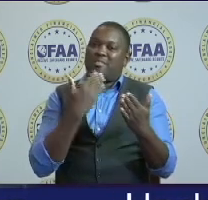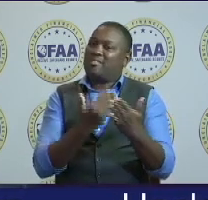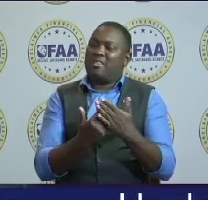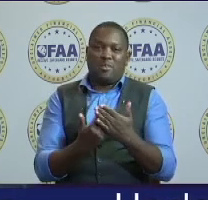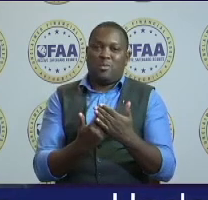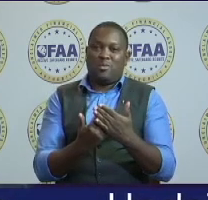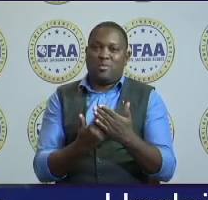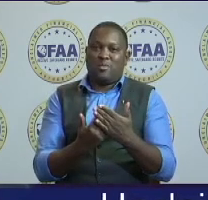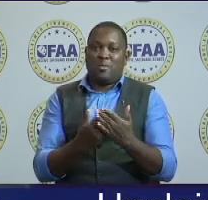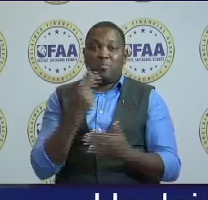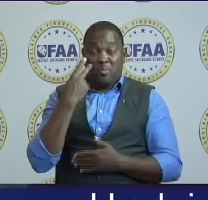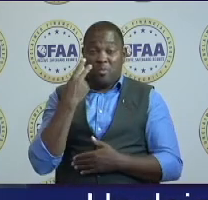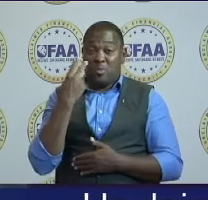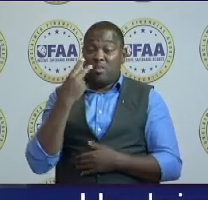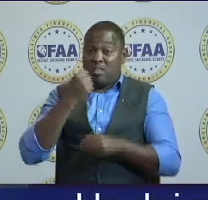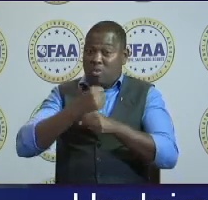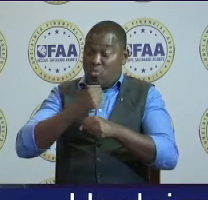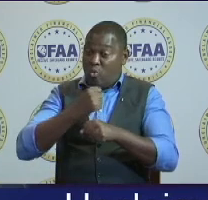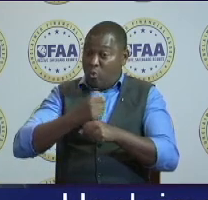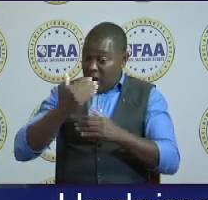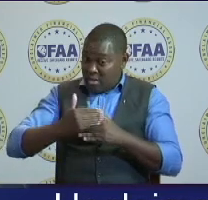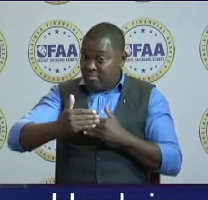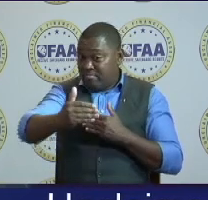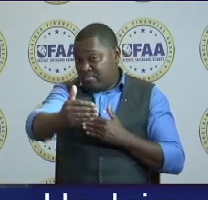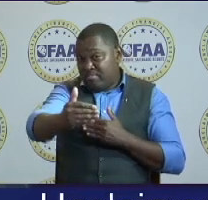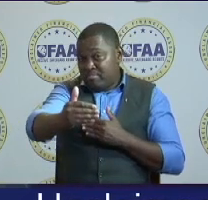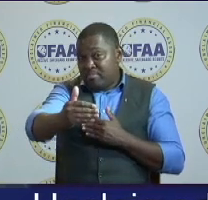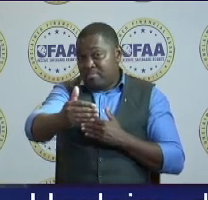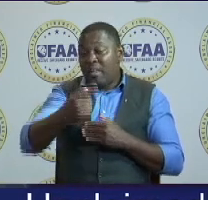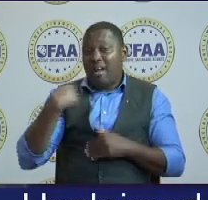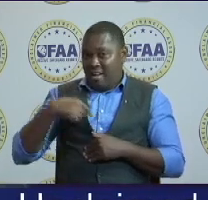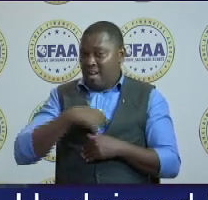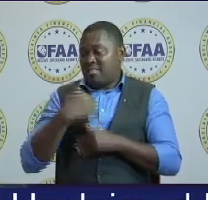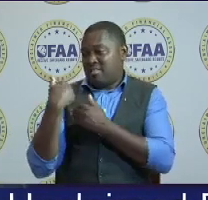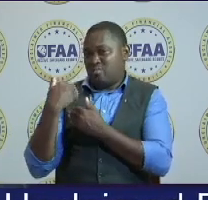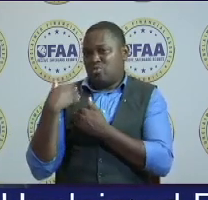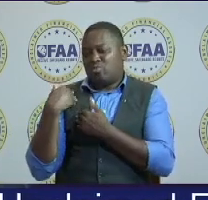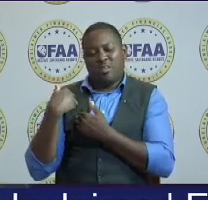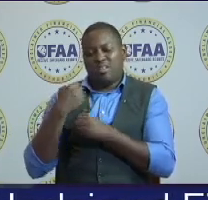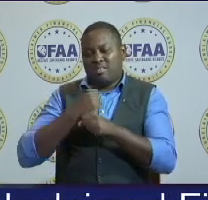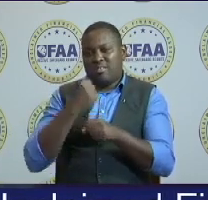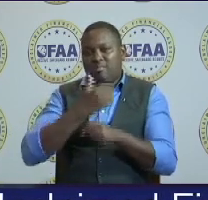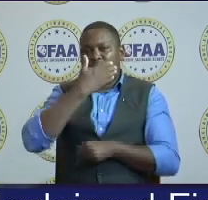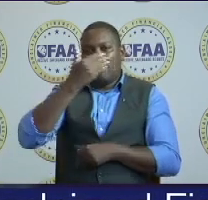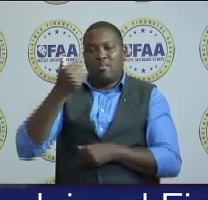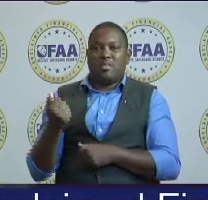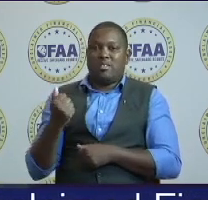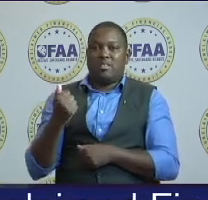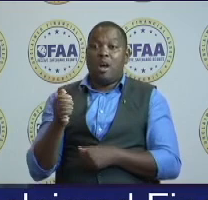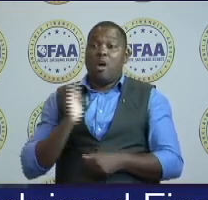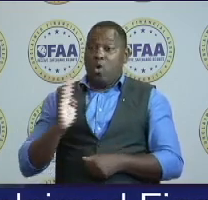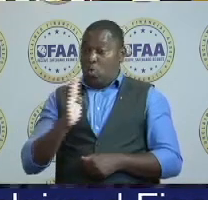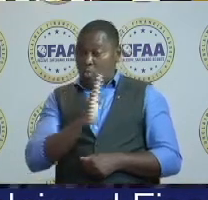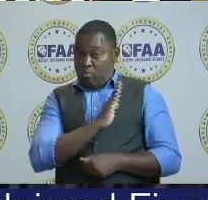you. You can see the task ahead of us, however few we are. The onus is on us to do the best we can. For our board of directors,